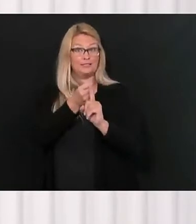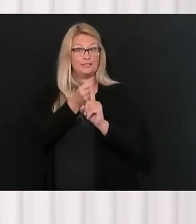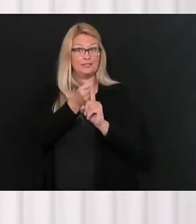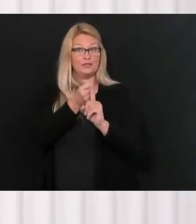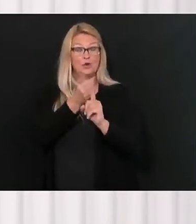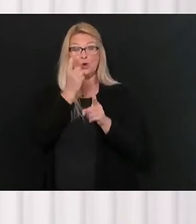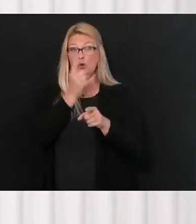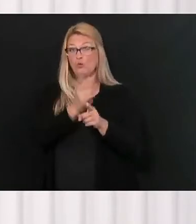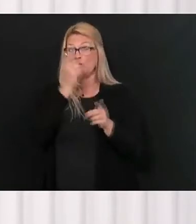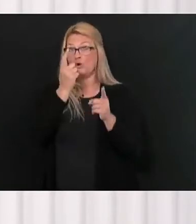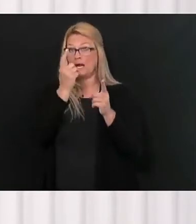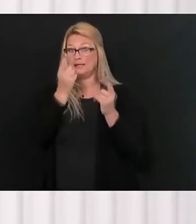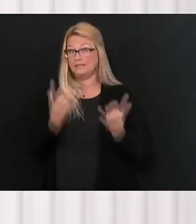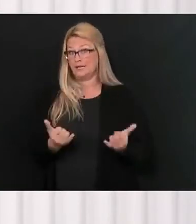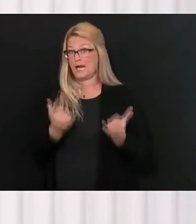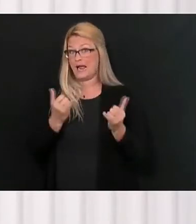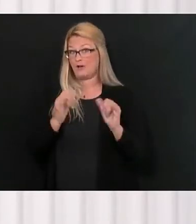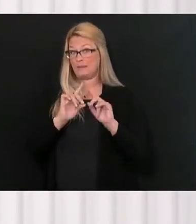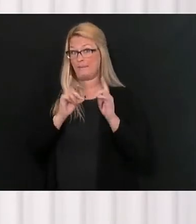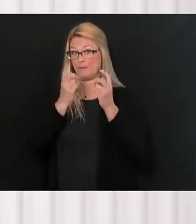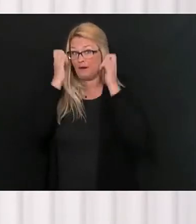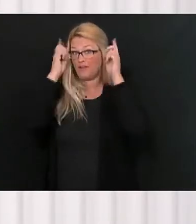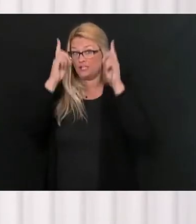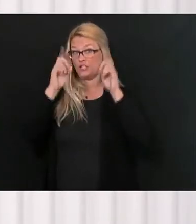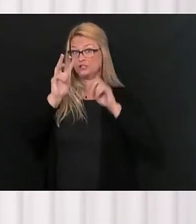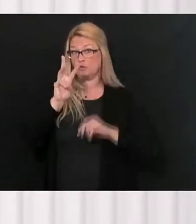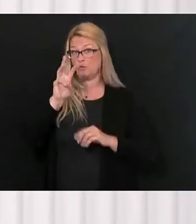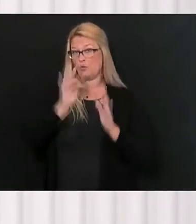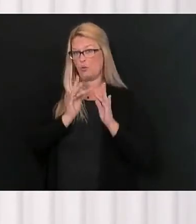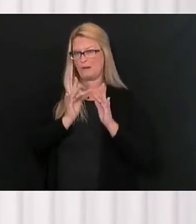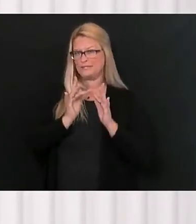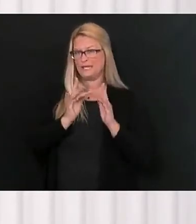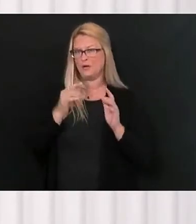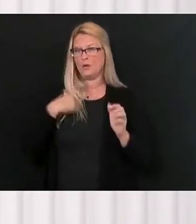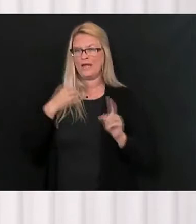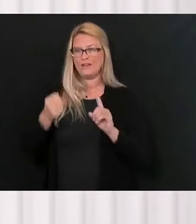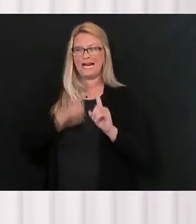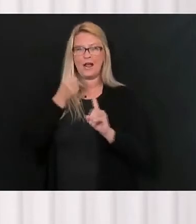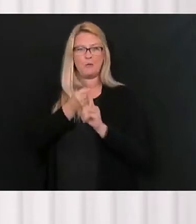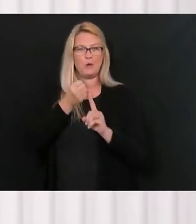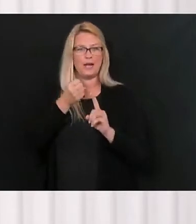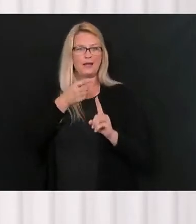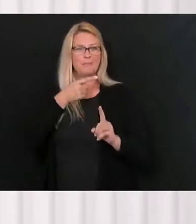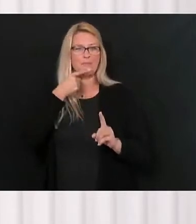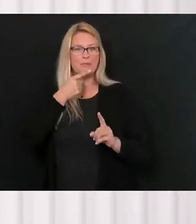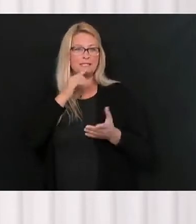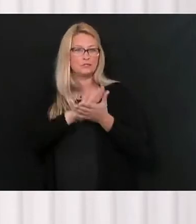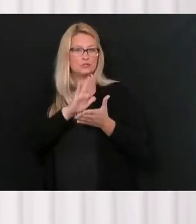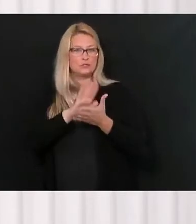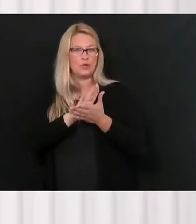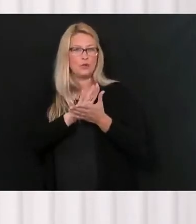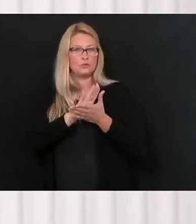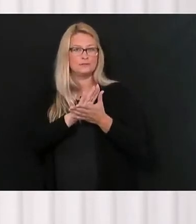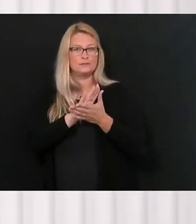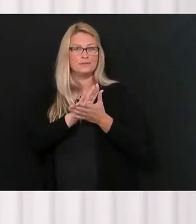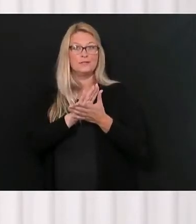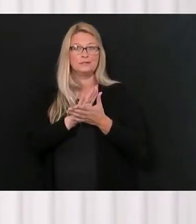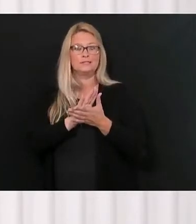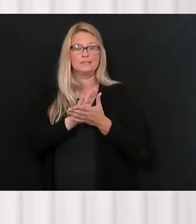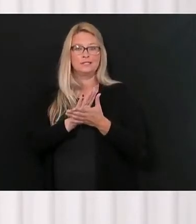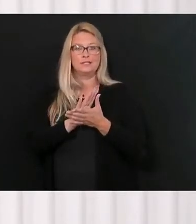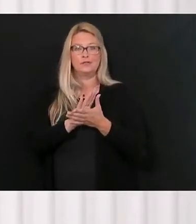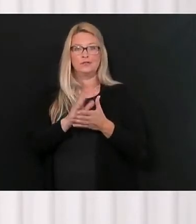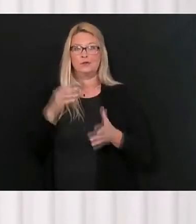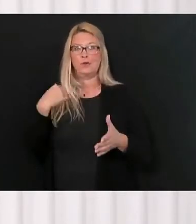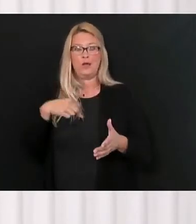Right now on the public Department of Education site, we have the outbreak in public schools that the governor discussed earlier. We